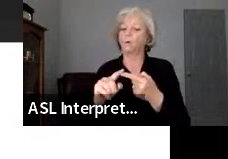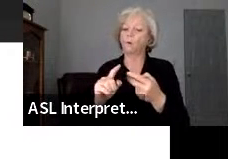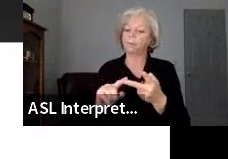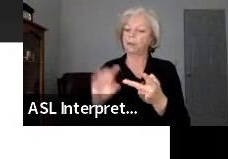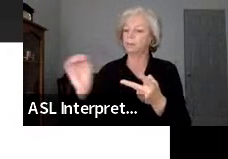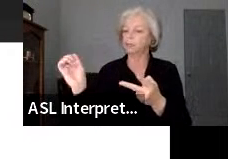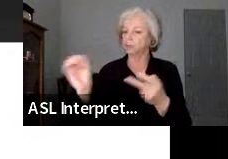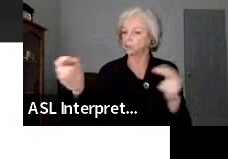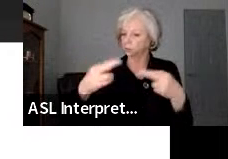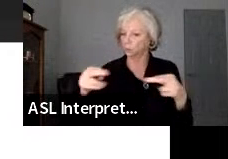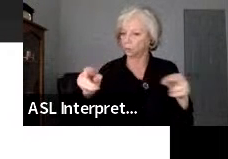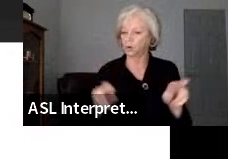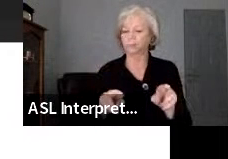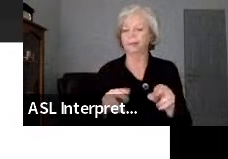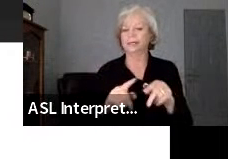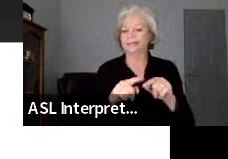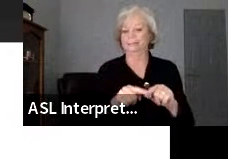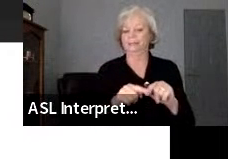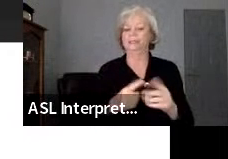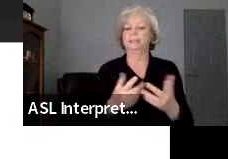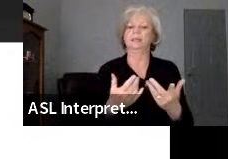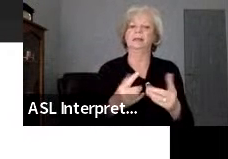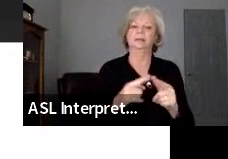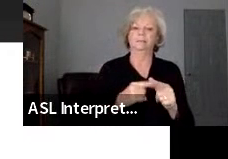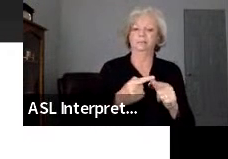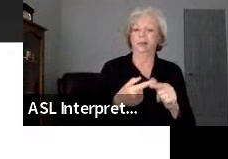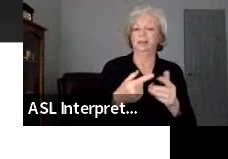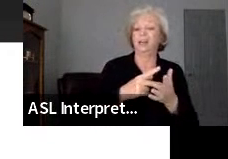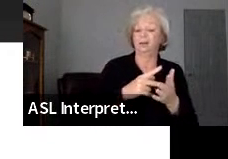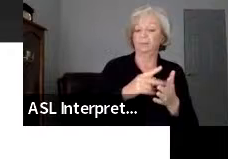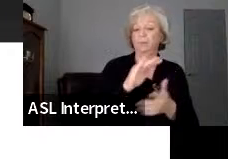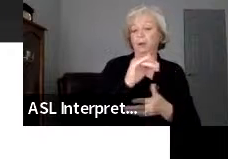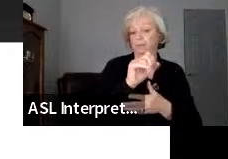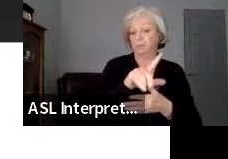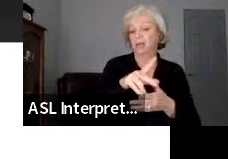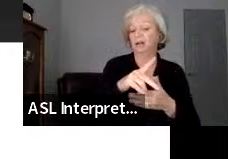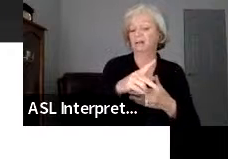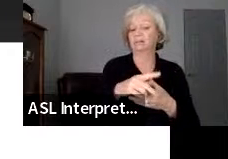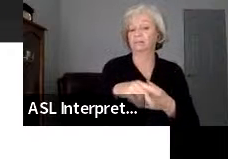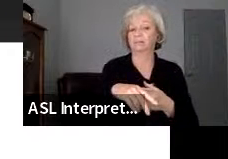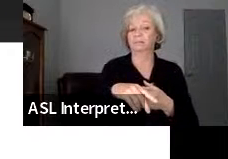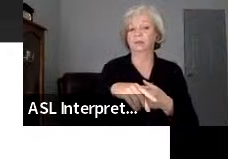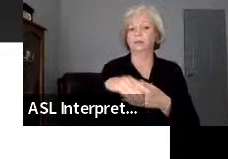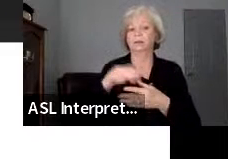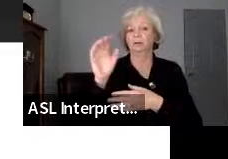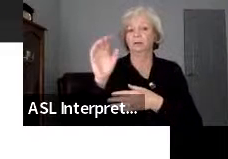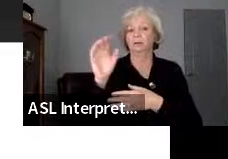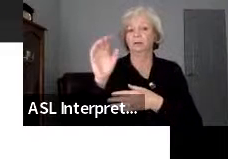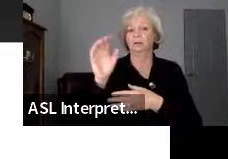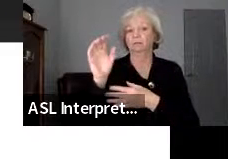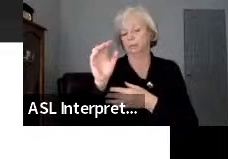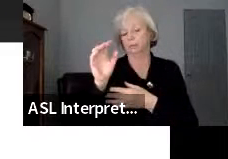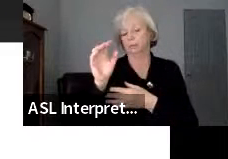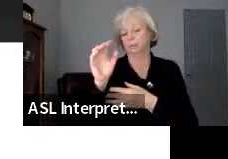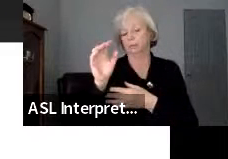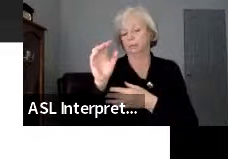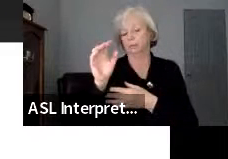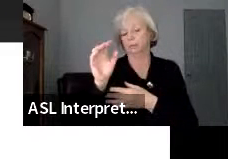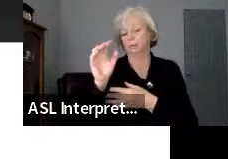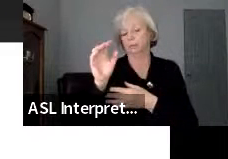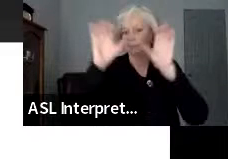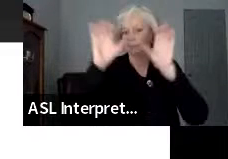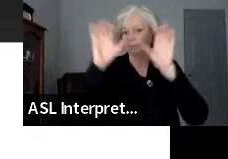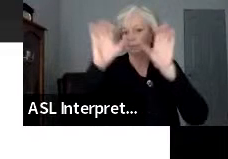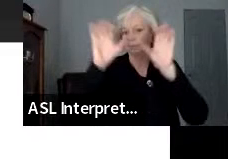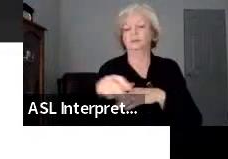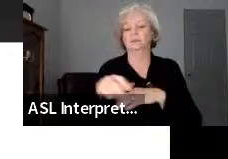system. And again, they're billed for transport and services at the destination facility. So what do we envision? Next one, Lauren.